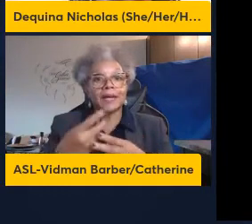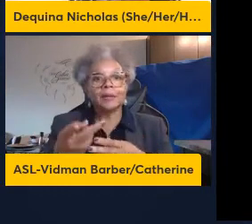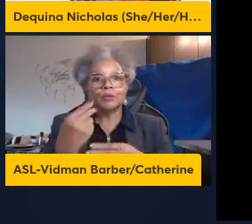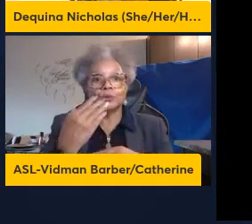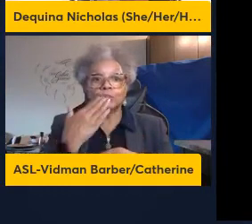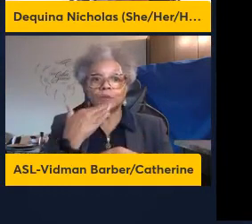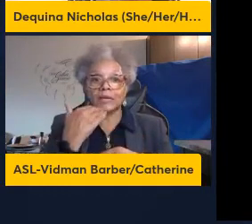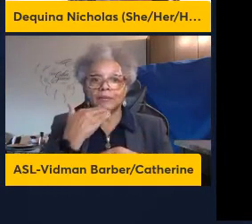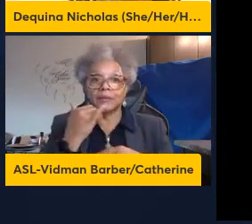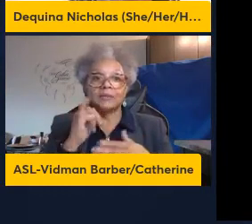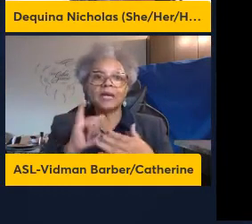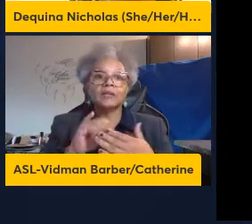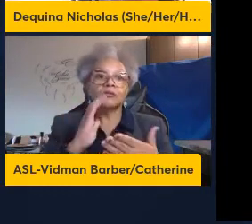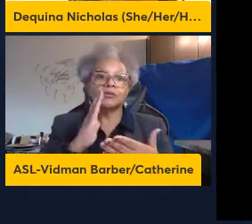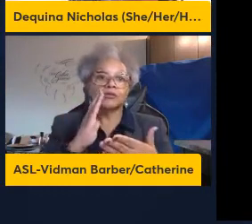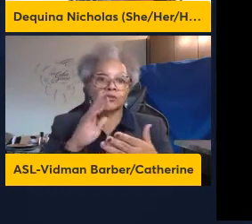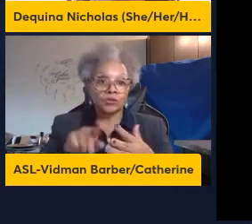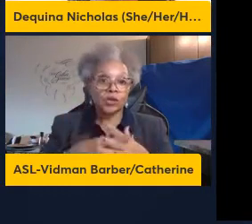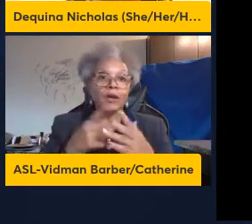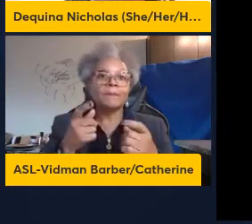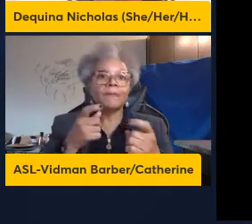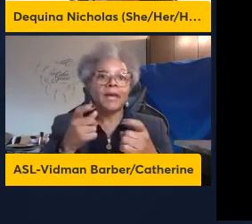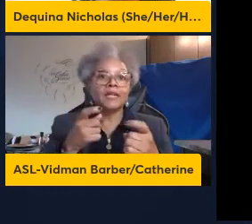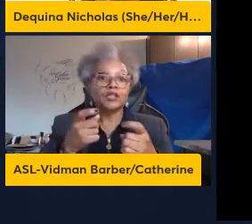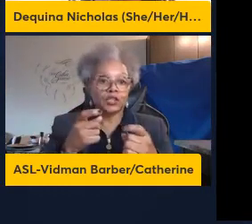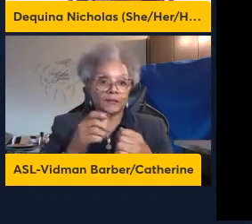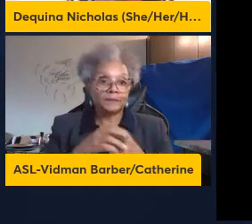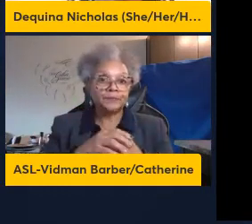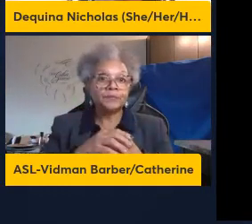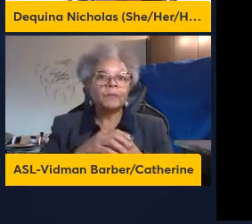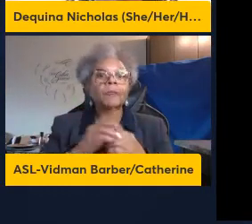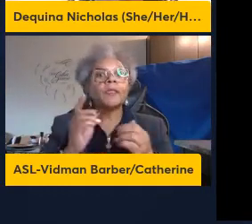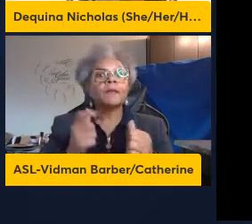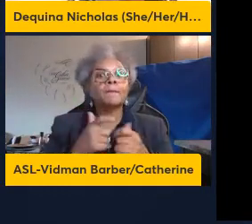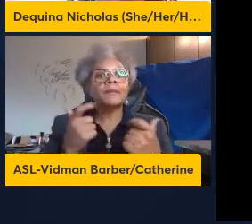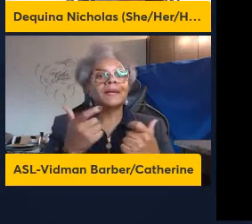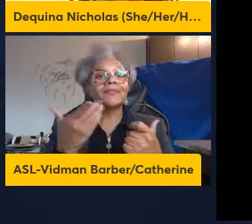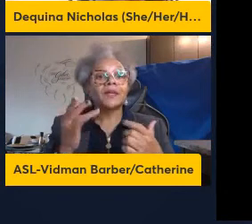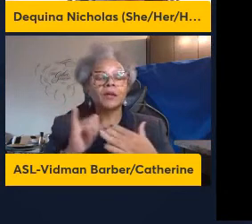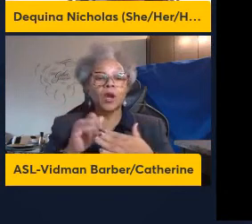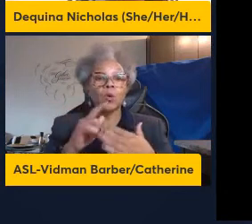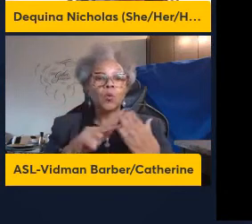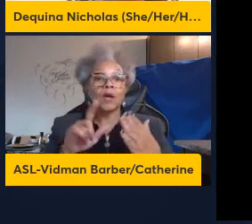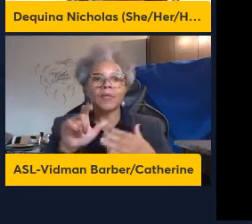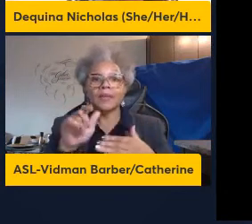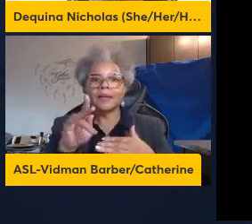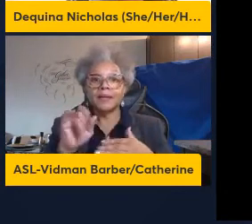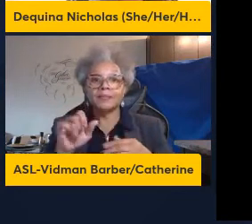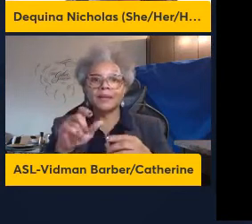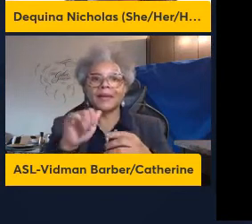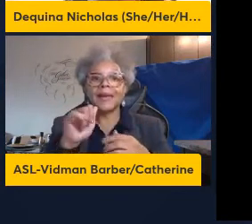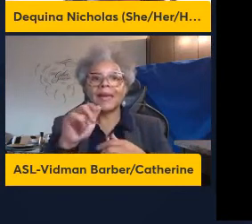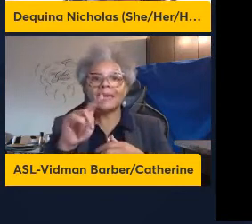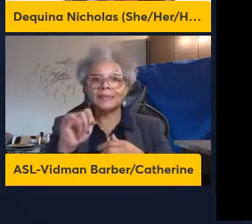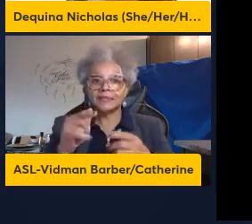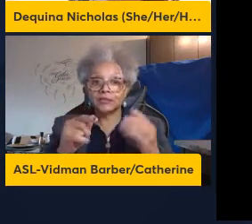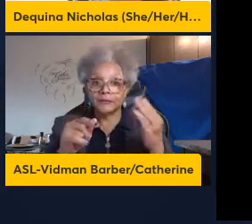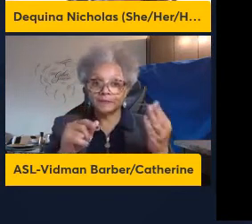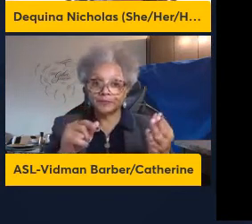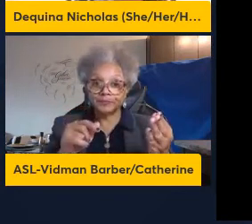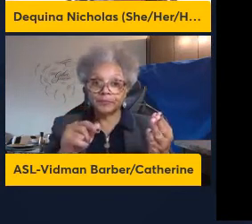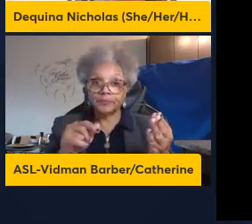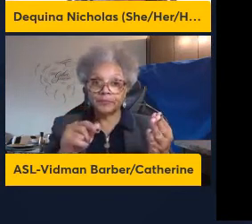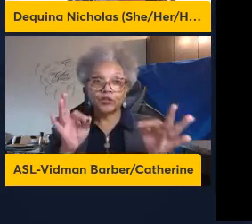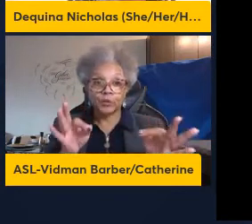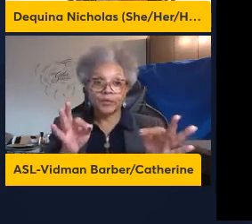managing it and managing the systems. So the biggest thing we got to do first is be able to figure out what are the lipid antigen determinants of type 2 diabetes. And we're going to need to do this